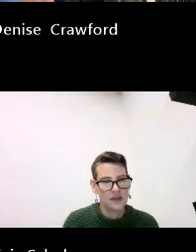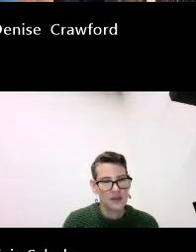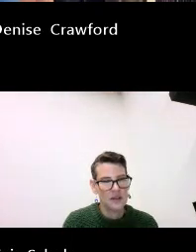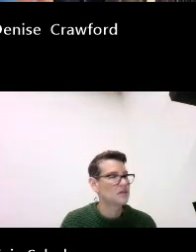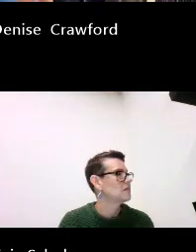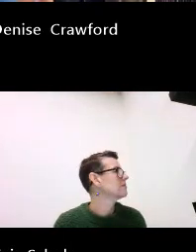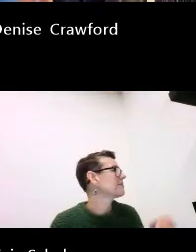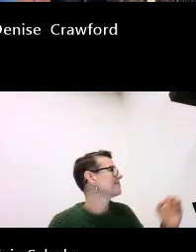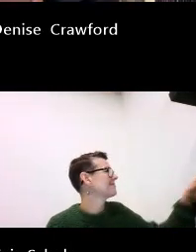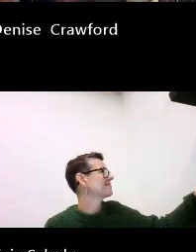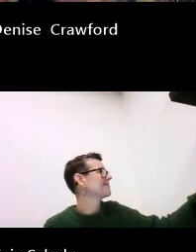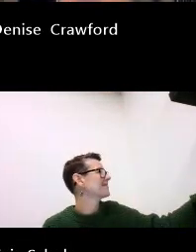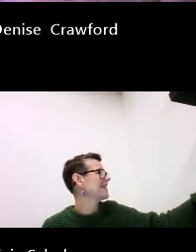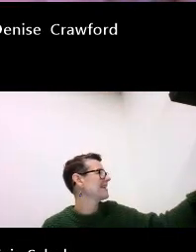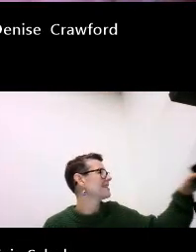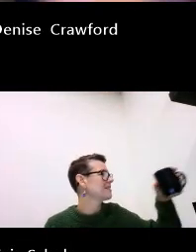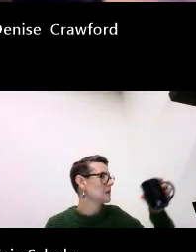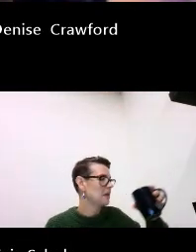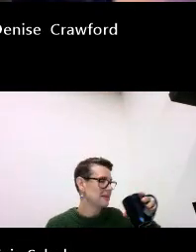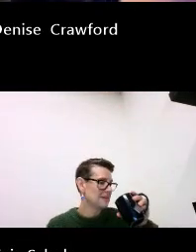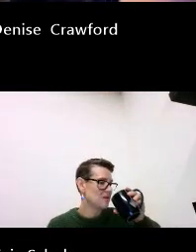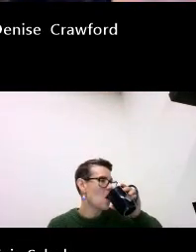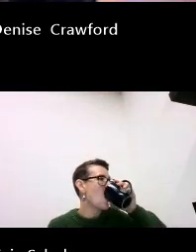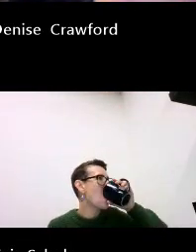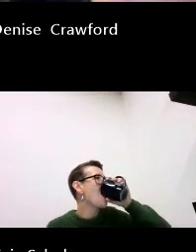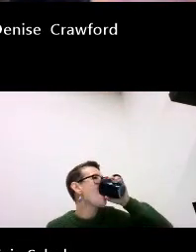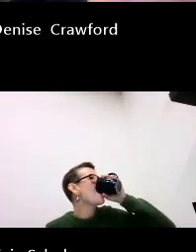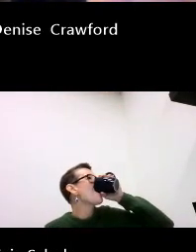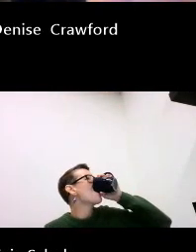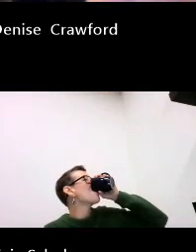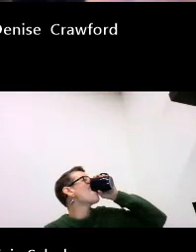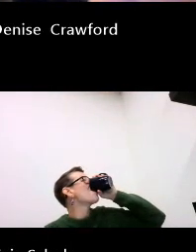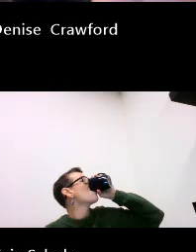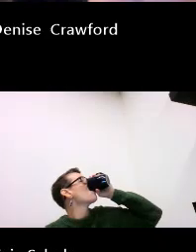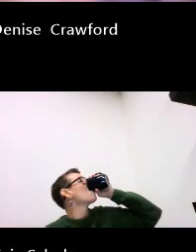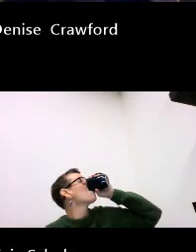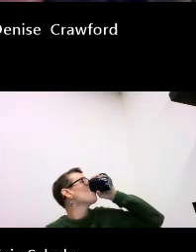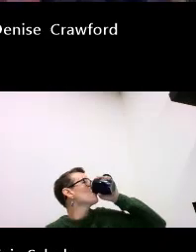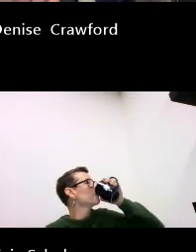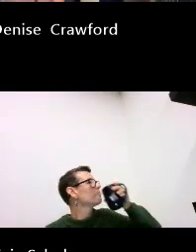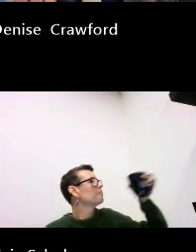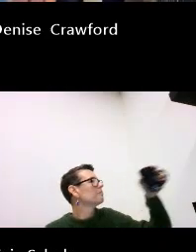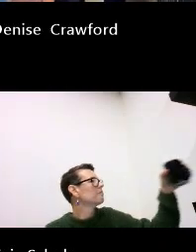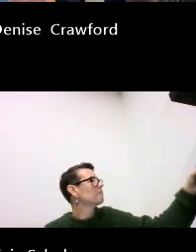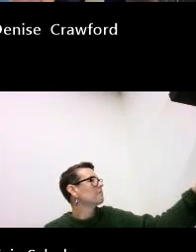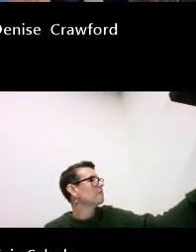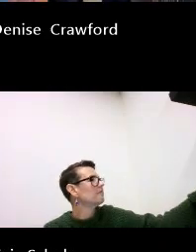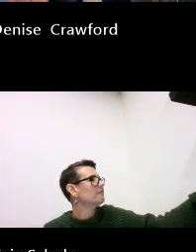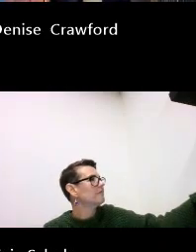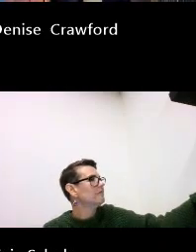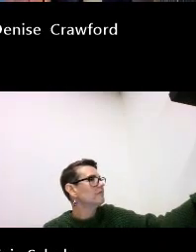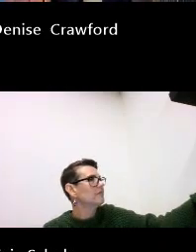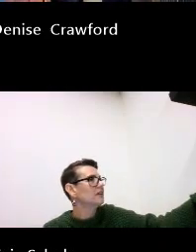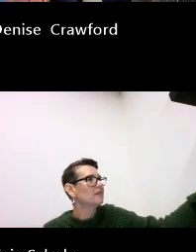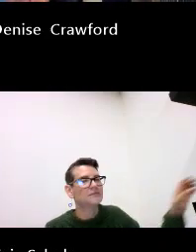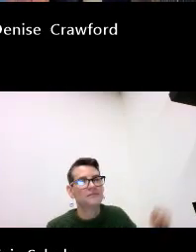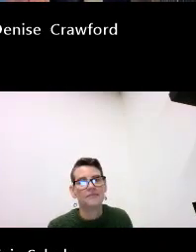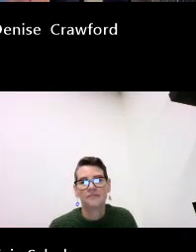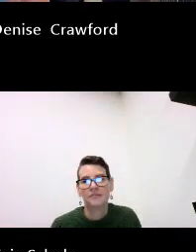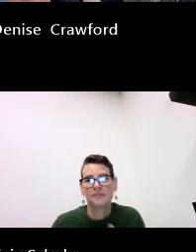those services, in Arizona, we have 3 different category types. So you're going to have, well, it's actually